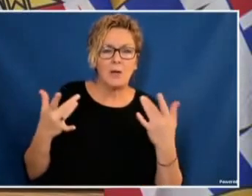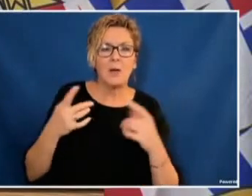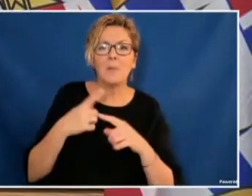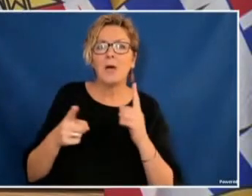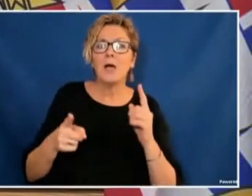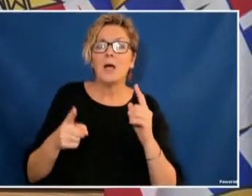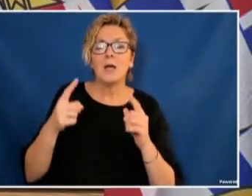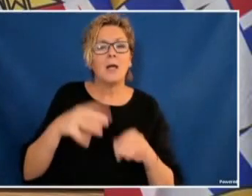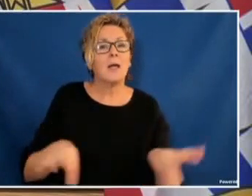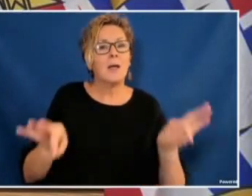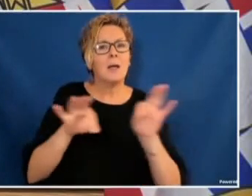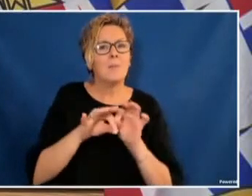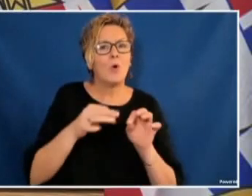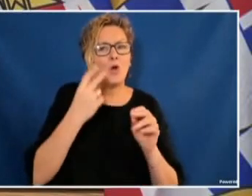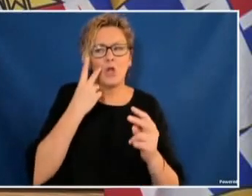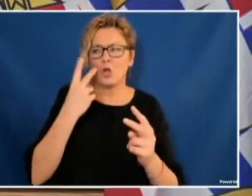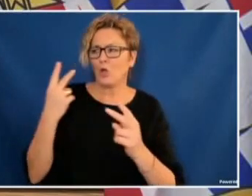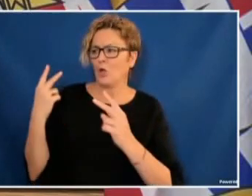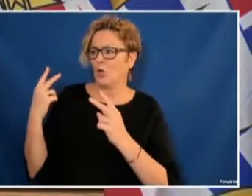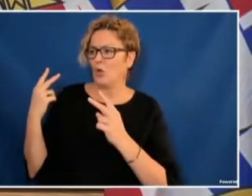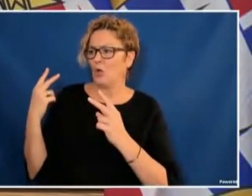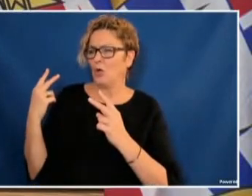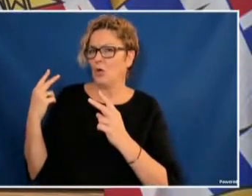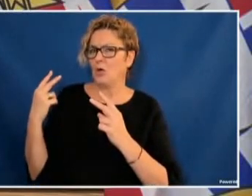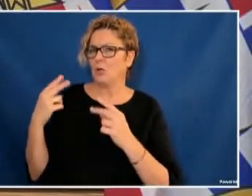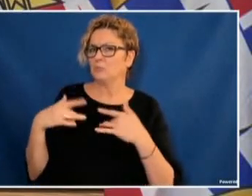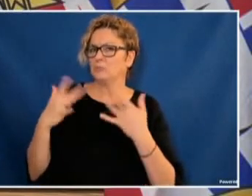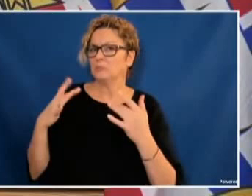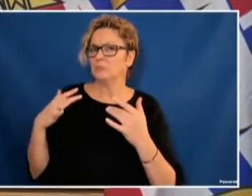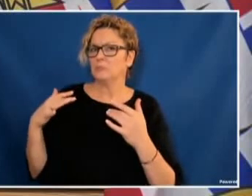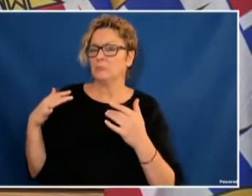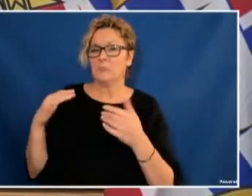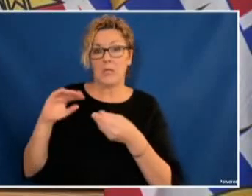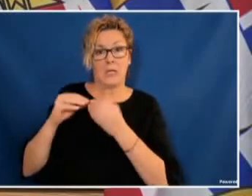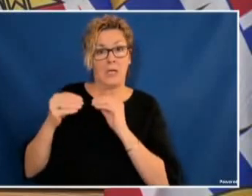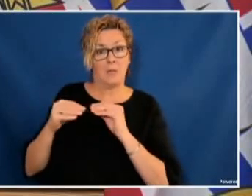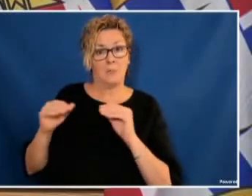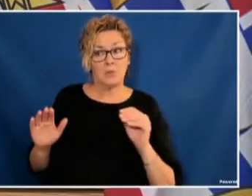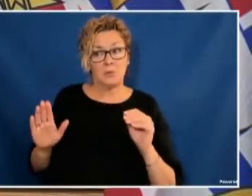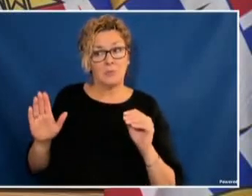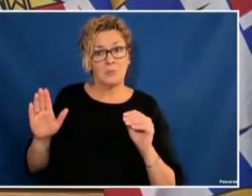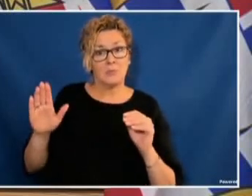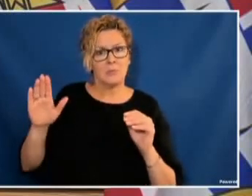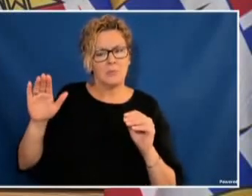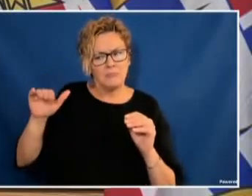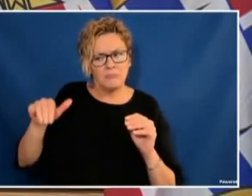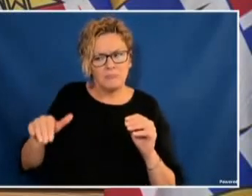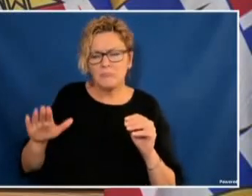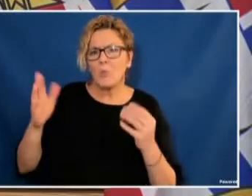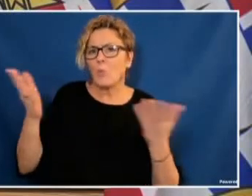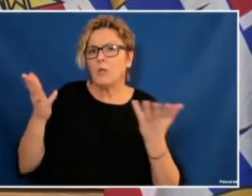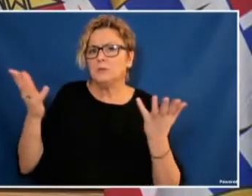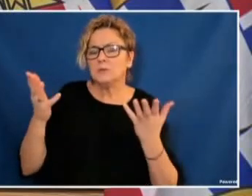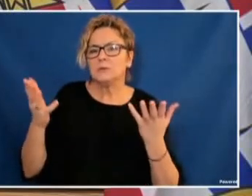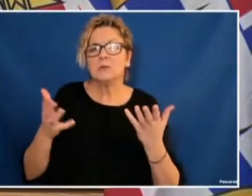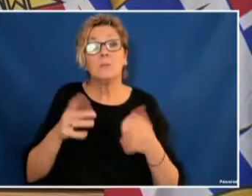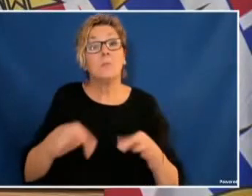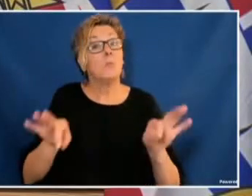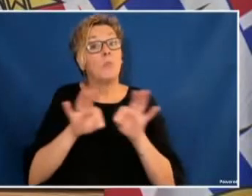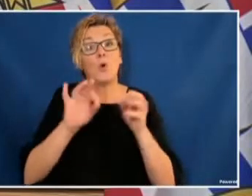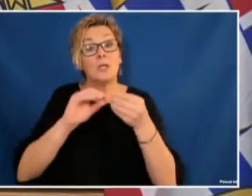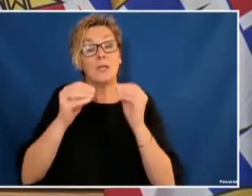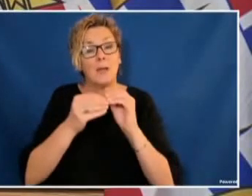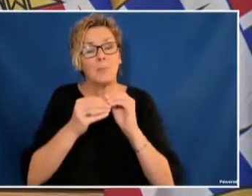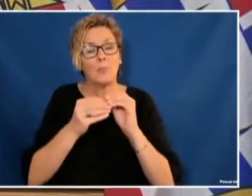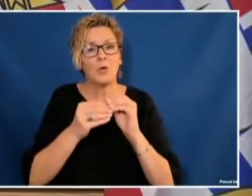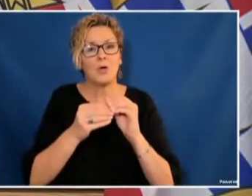difficult it is, and we know how challenging it has been in these last few weeks, I am heartened immensely that